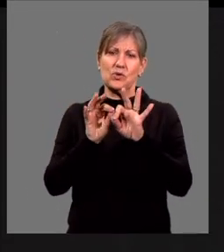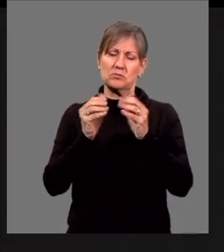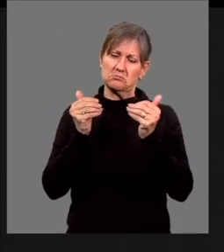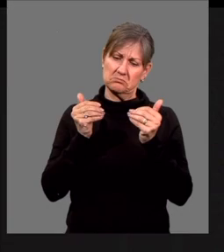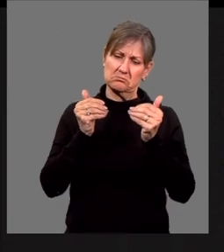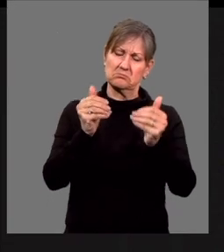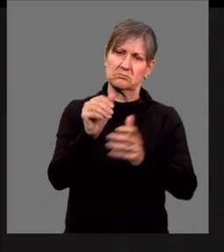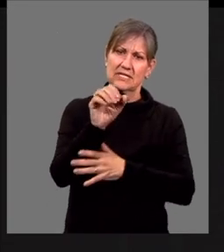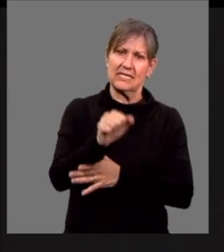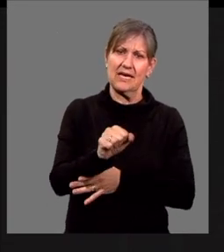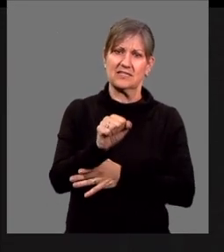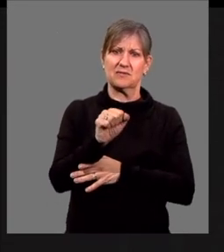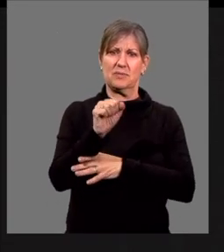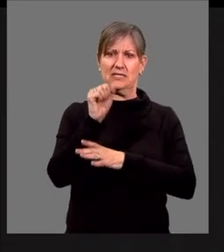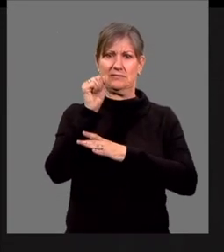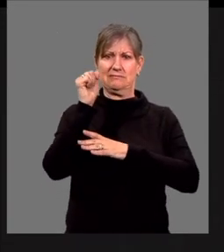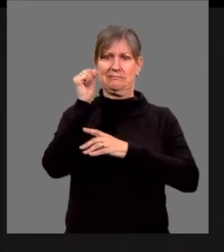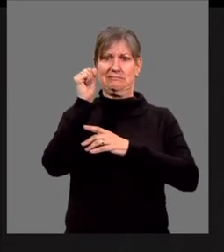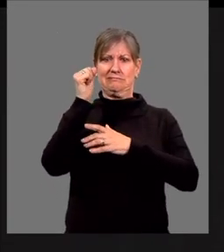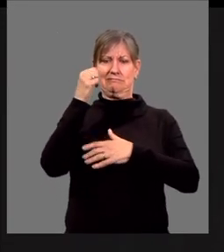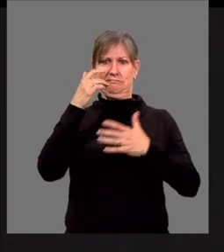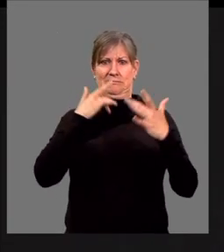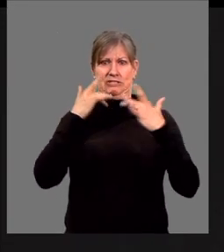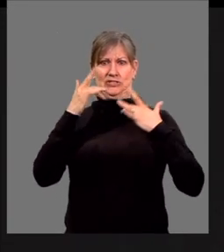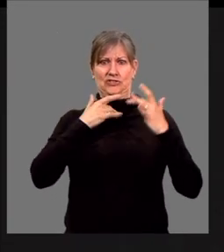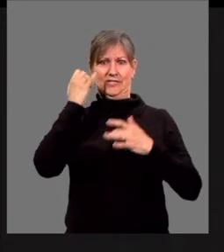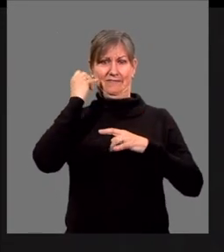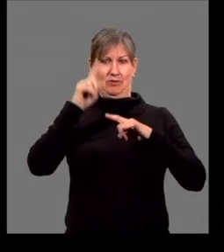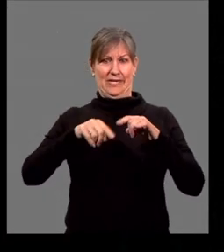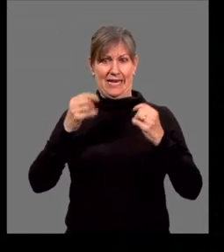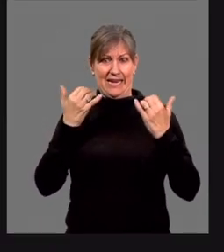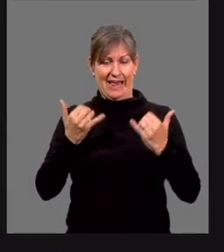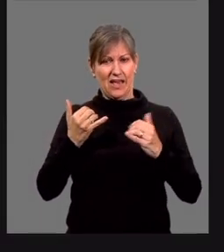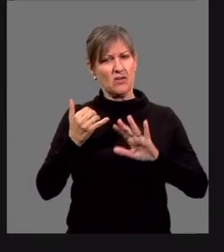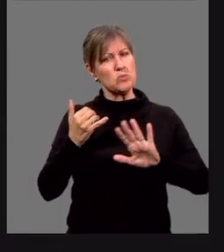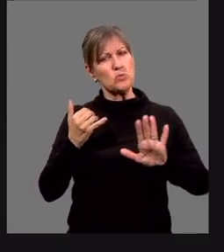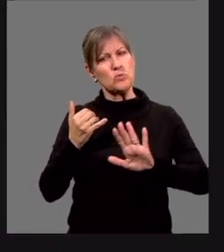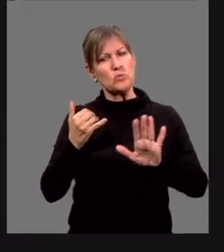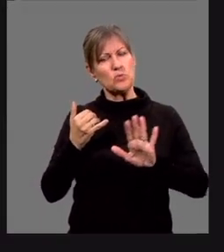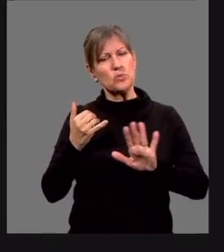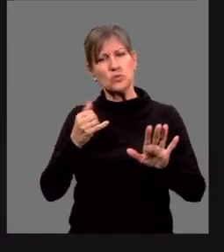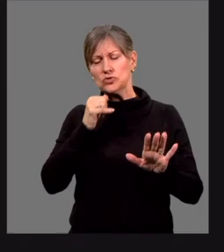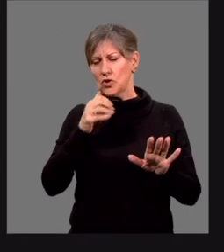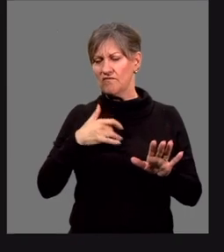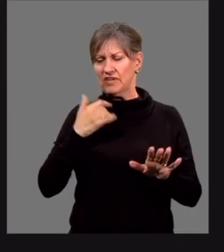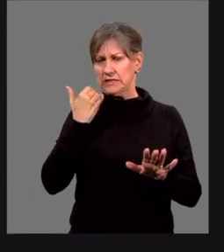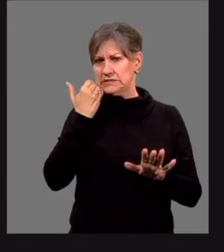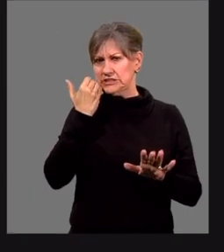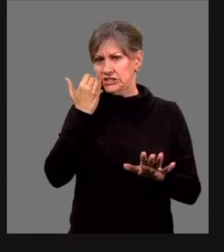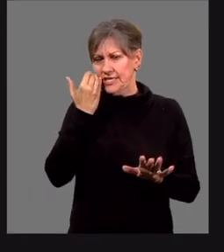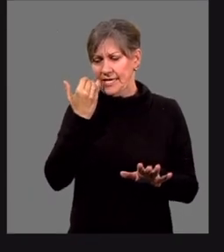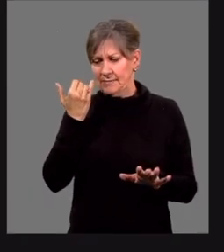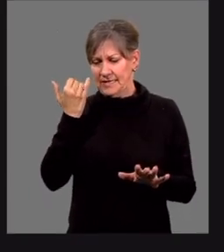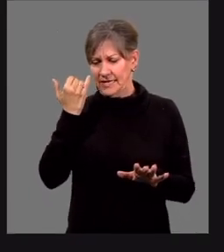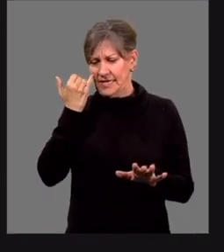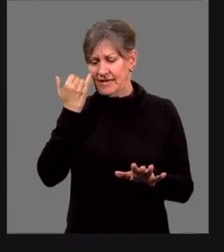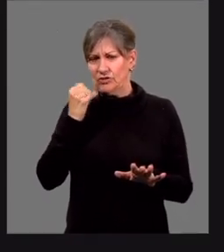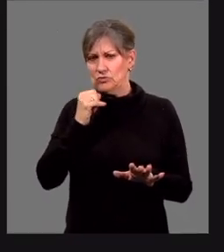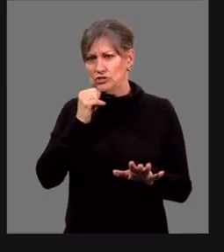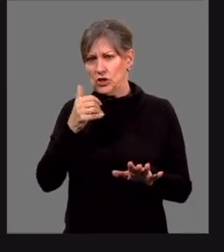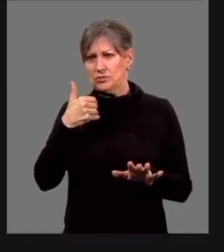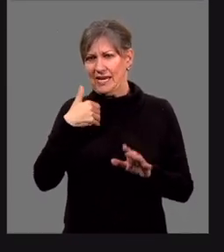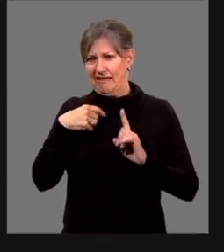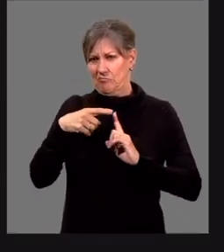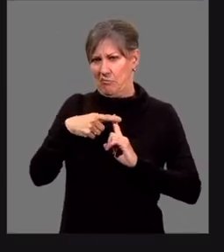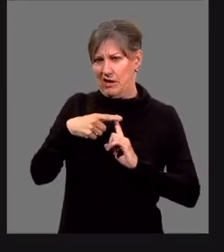ahead, don't worry if you can't do so immediately. Do not feel ashamed if you lack positivity